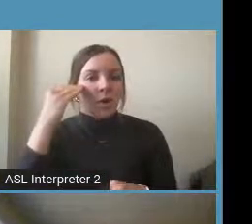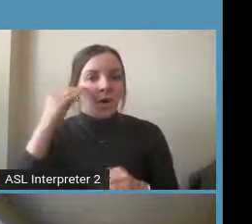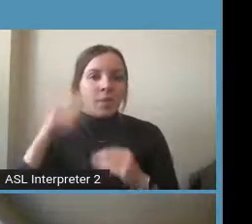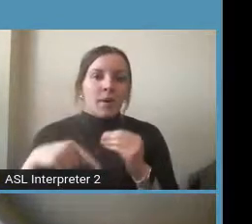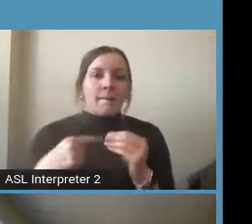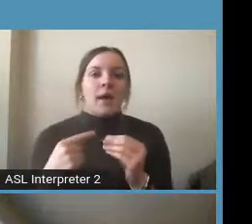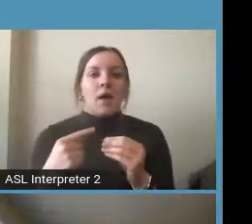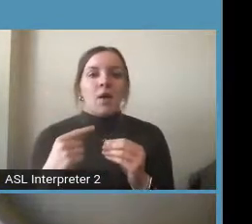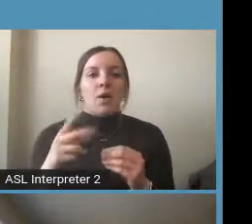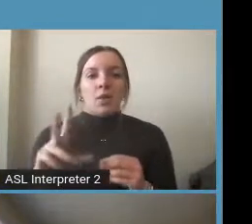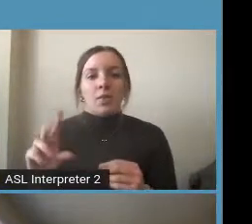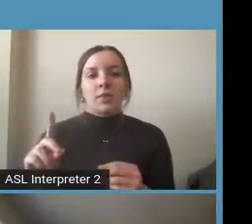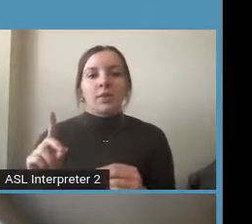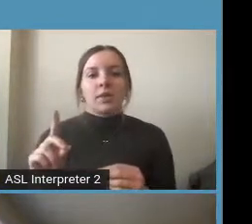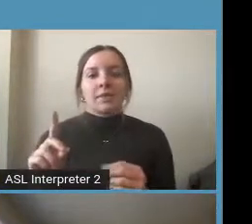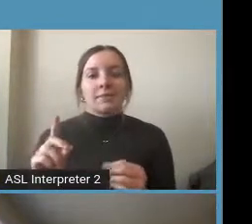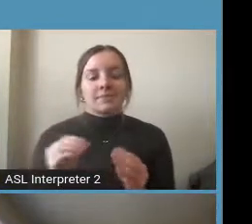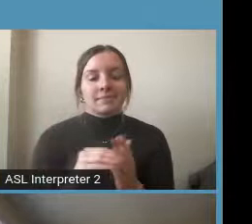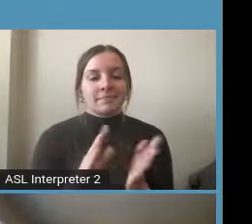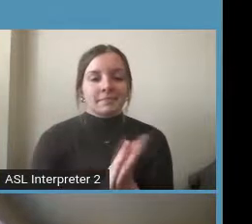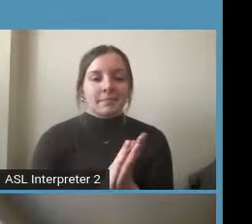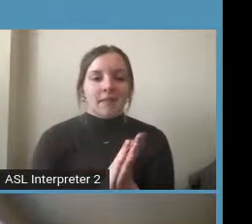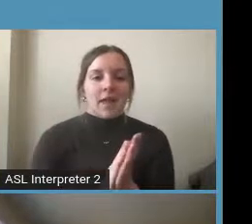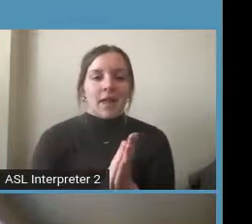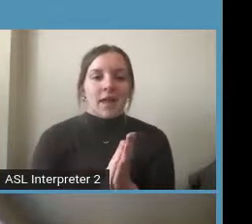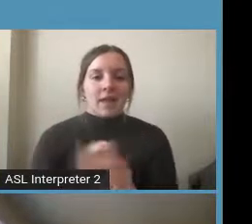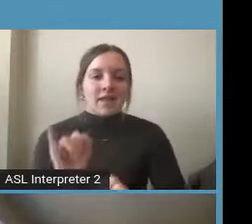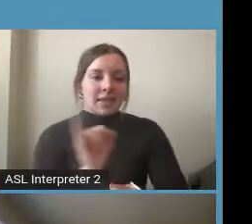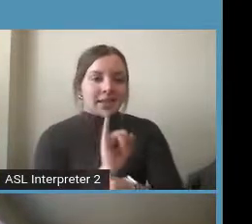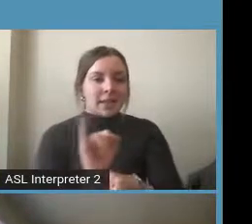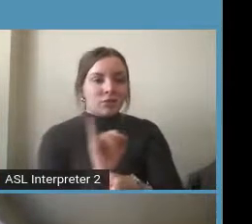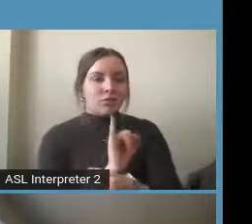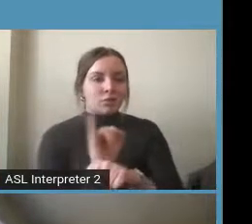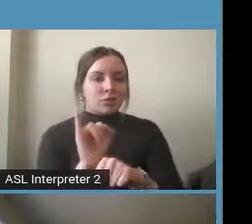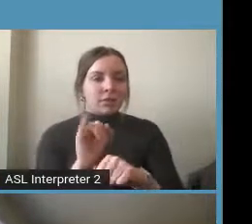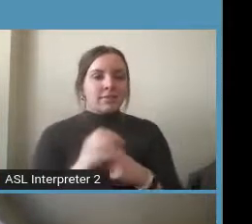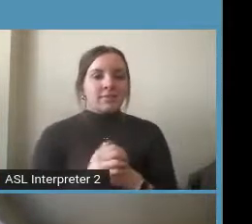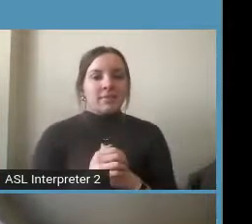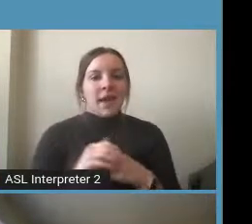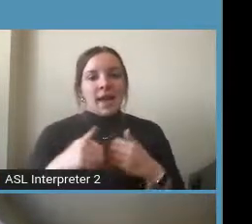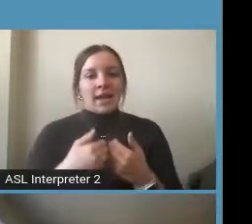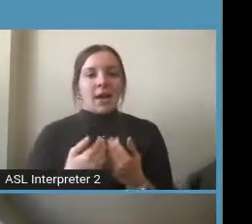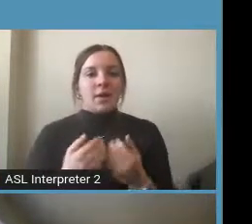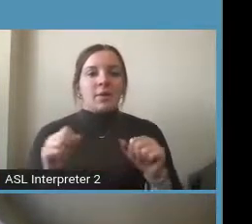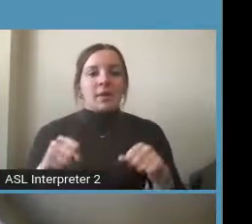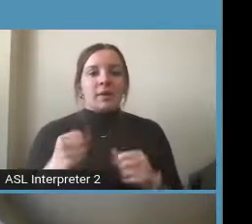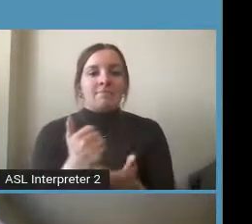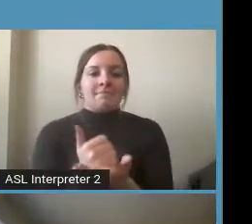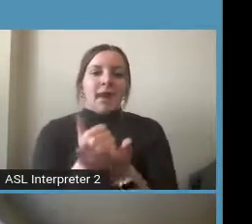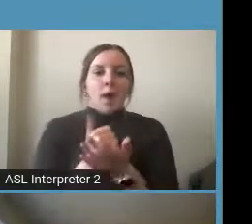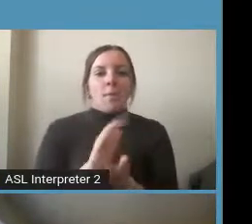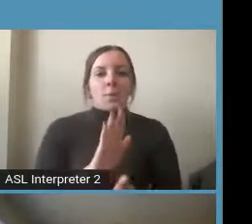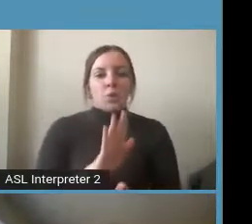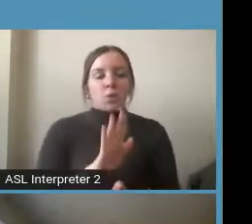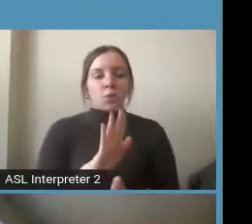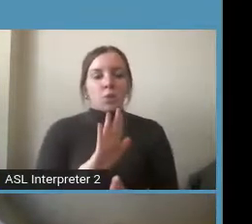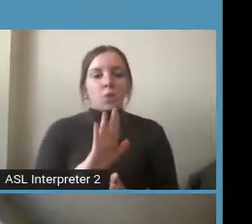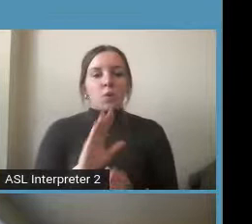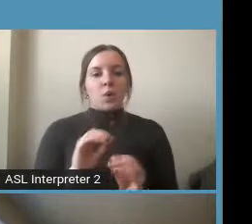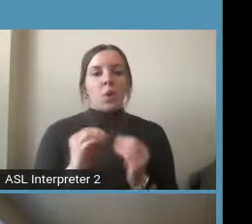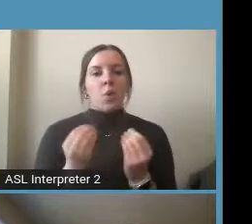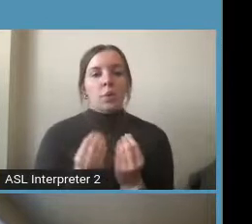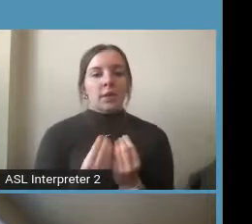industry, and it will inform you as to how it could help your organization achieve its core goals and solve problems, what level of work is